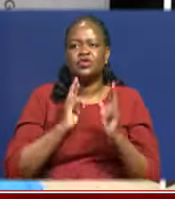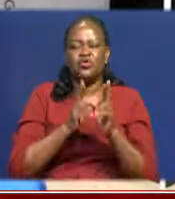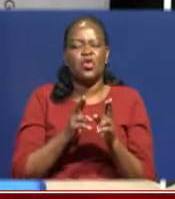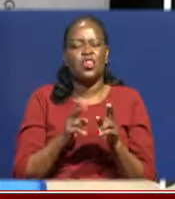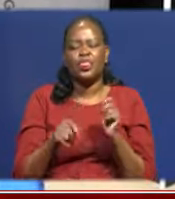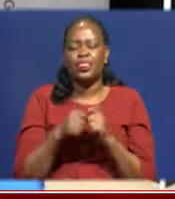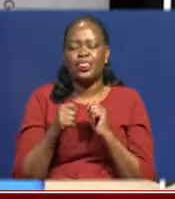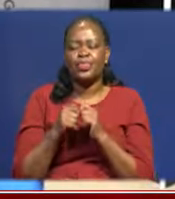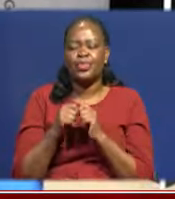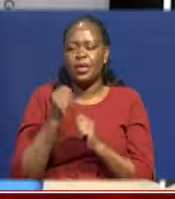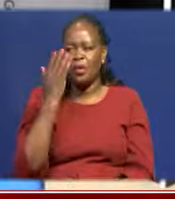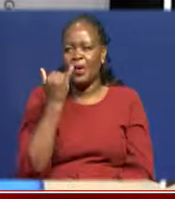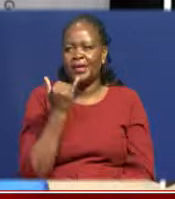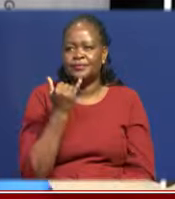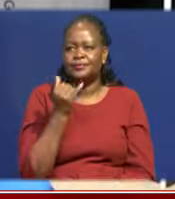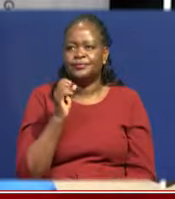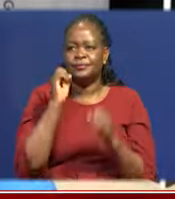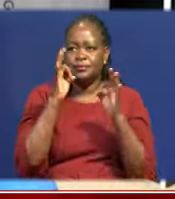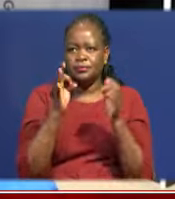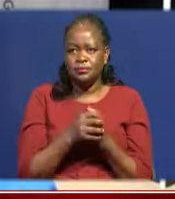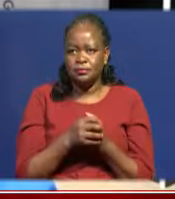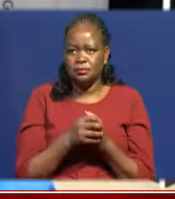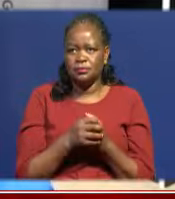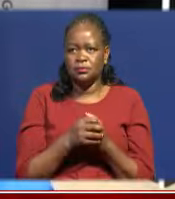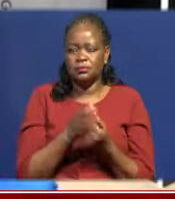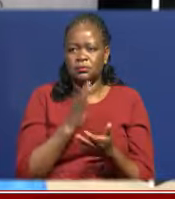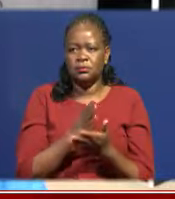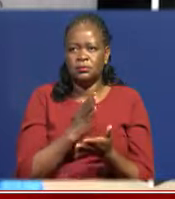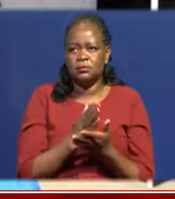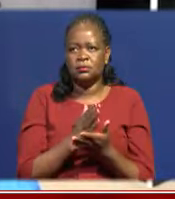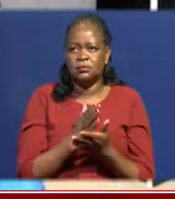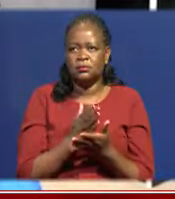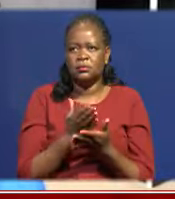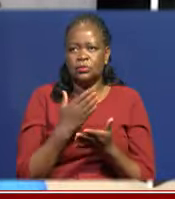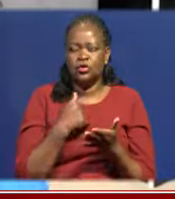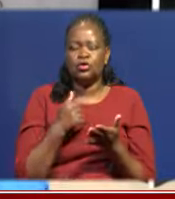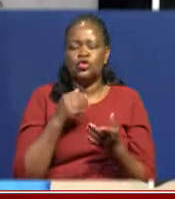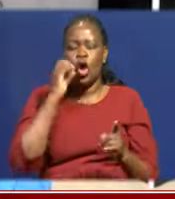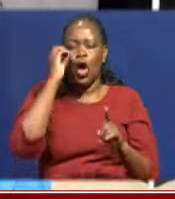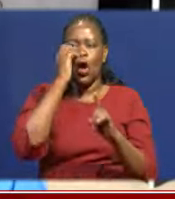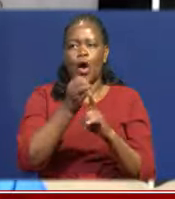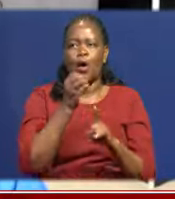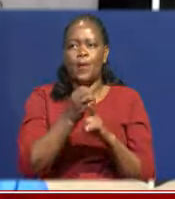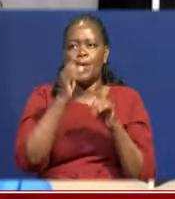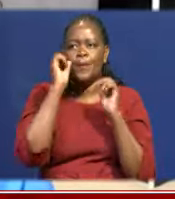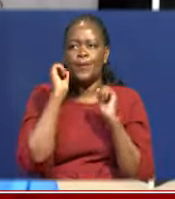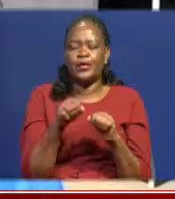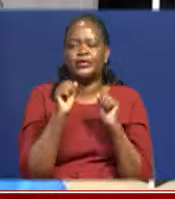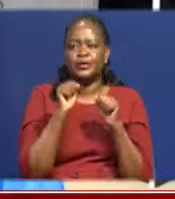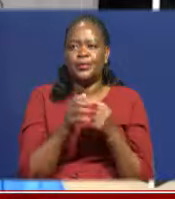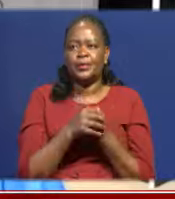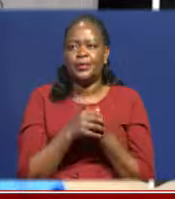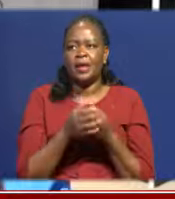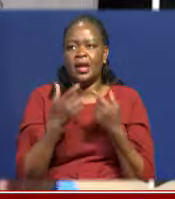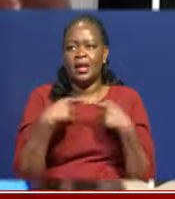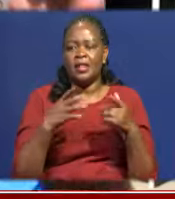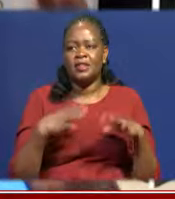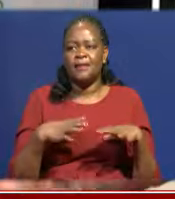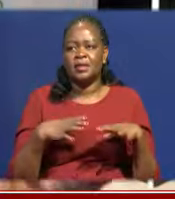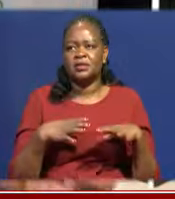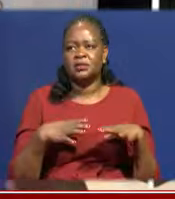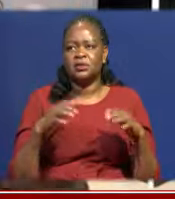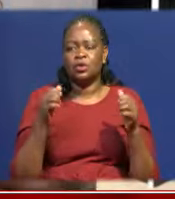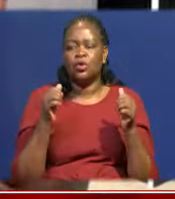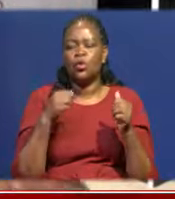because of one thing. If they were, like, they wanted to be objective, they could have at least let the person who